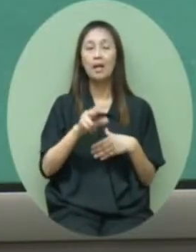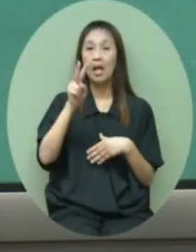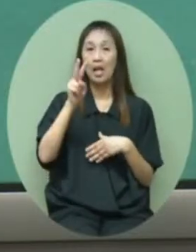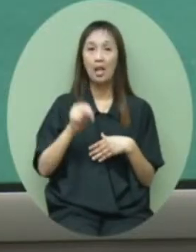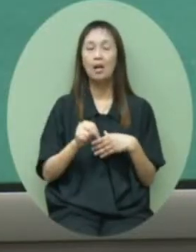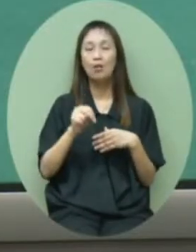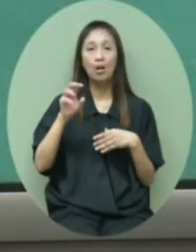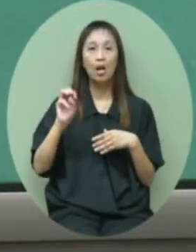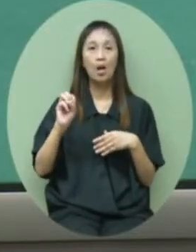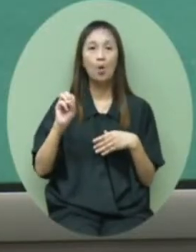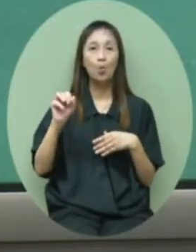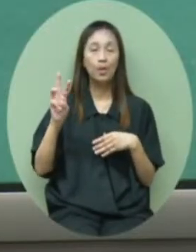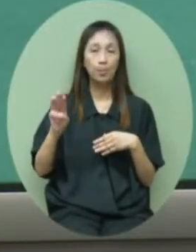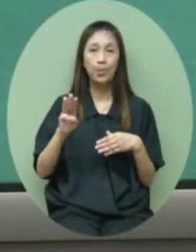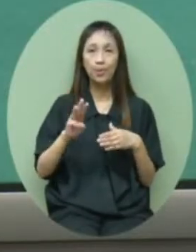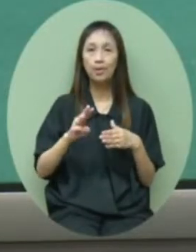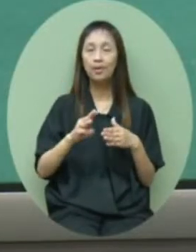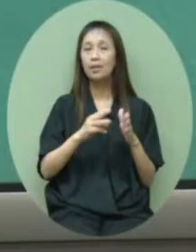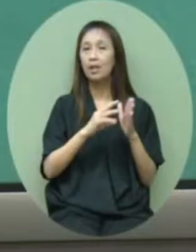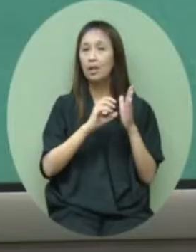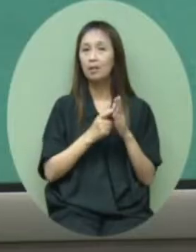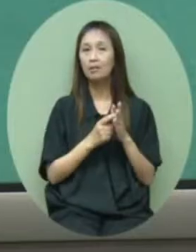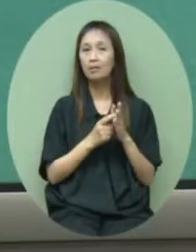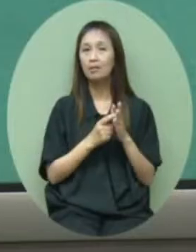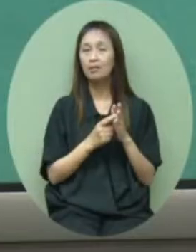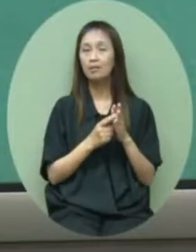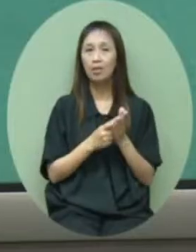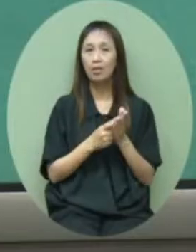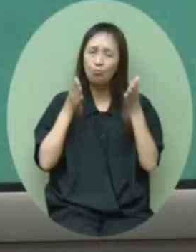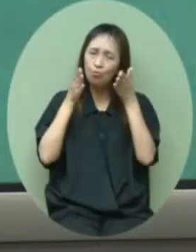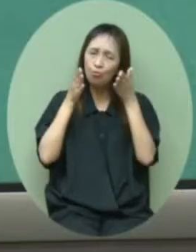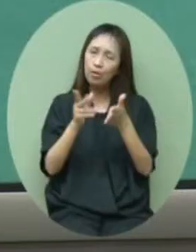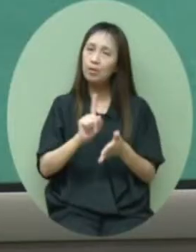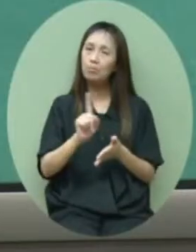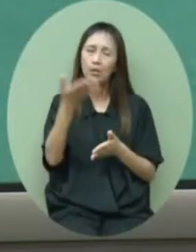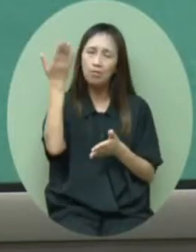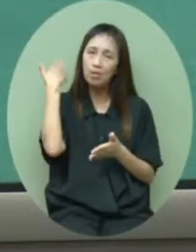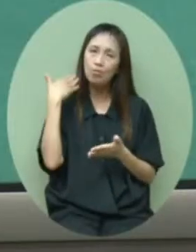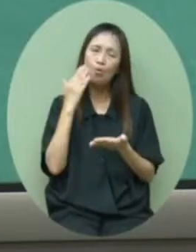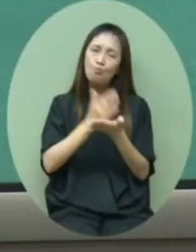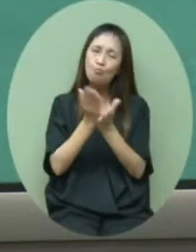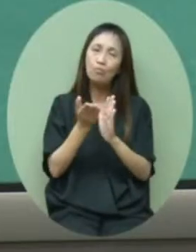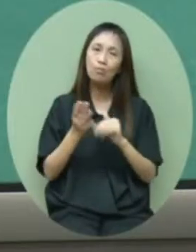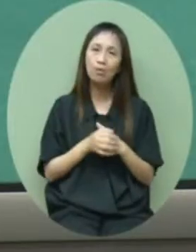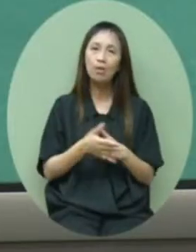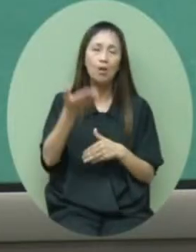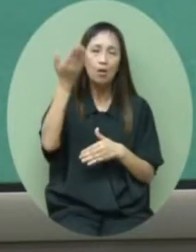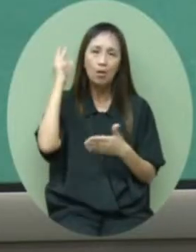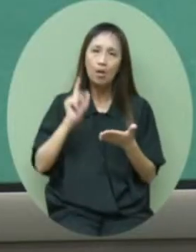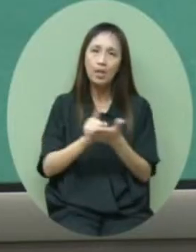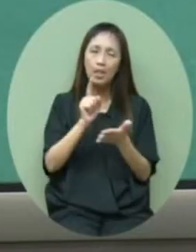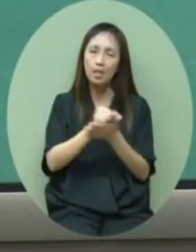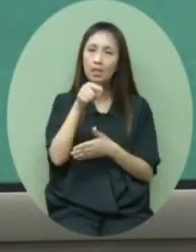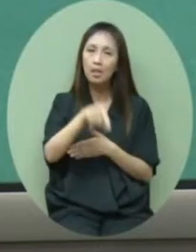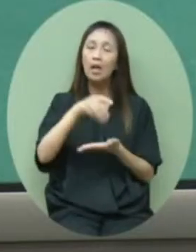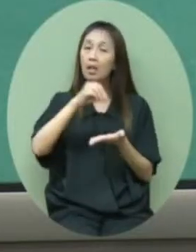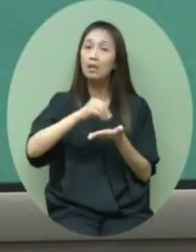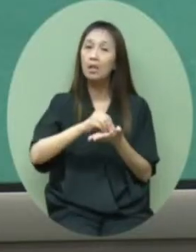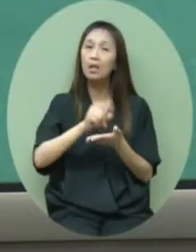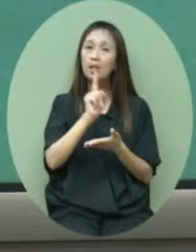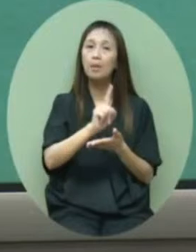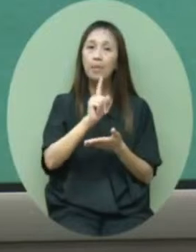row. I'm from Now TV. On the policy address, what will be the focus of the policy address this year? How will